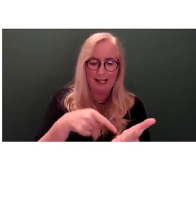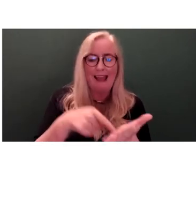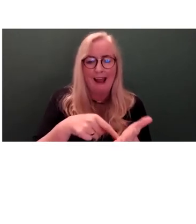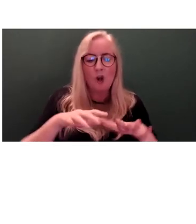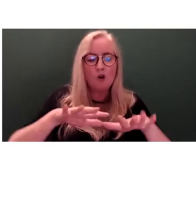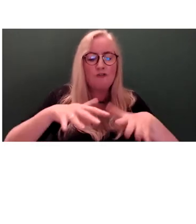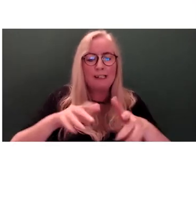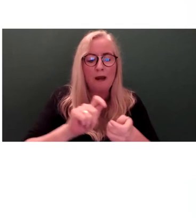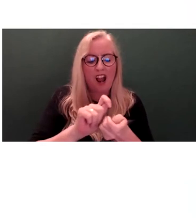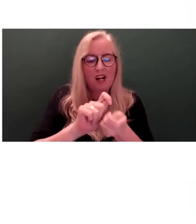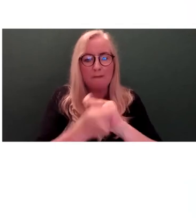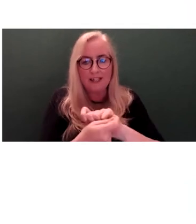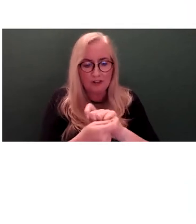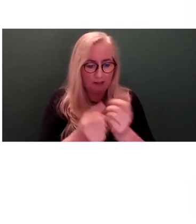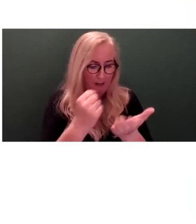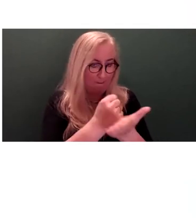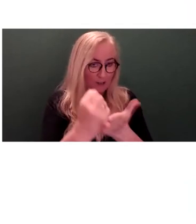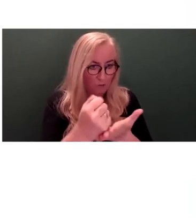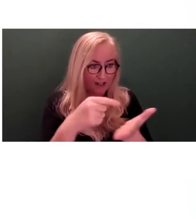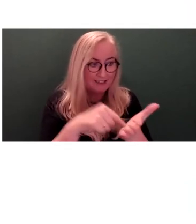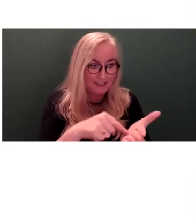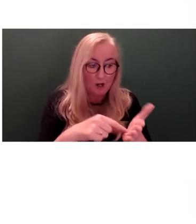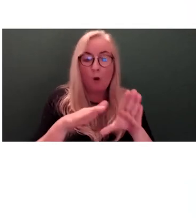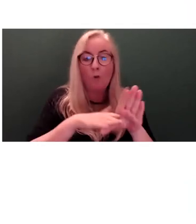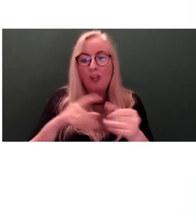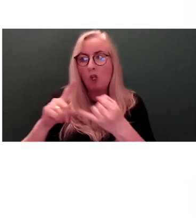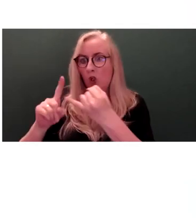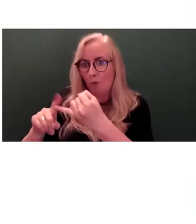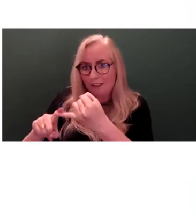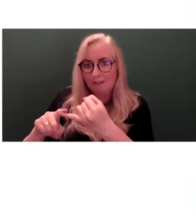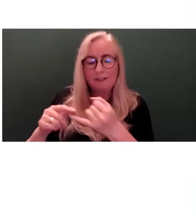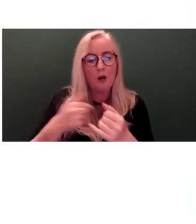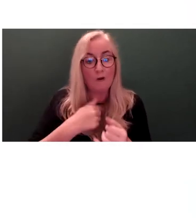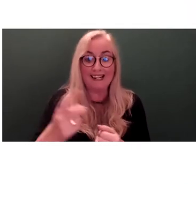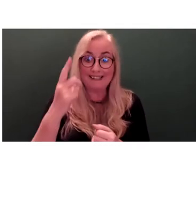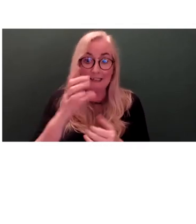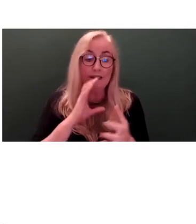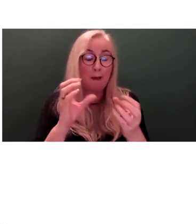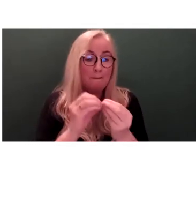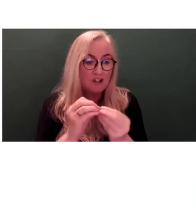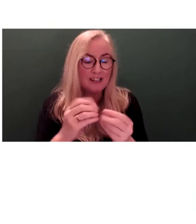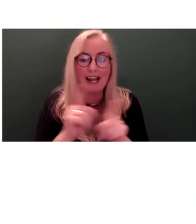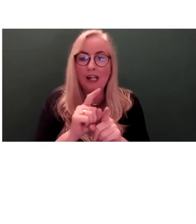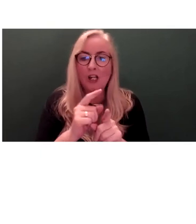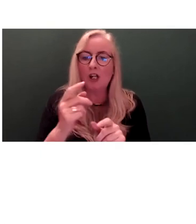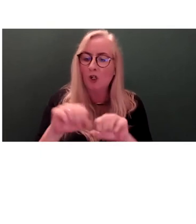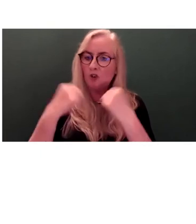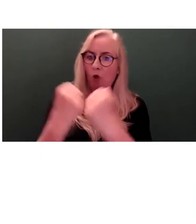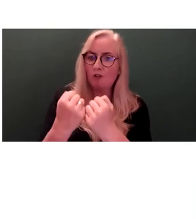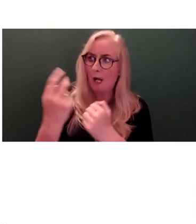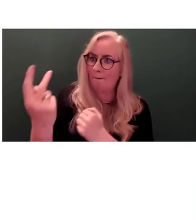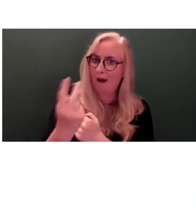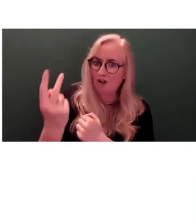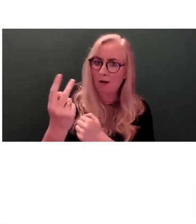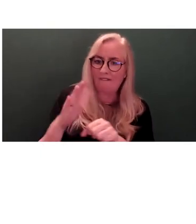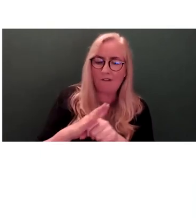accommodation passport that we've been working on with the Congress of Trade Unions, and we've been raising it in the forum, social partnership forum effectively, called the